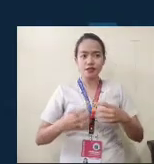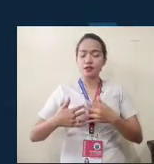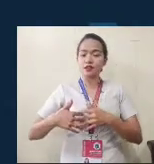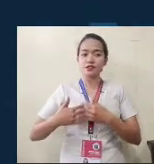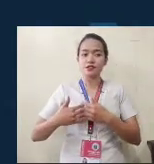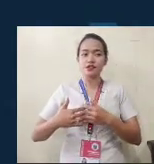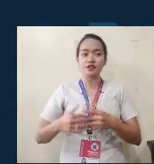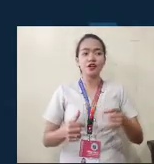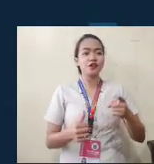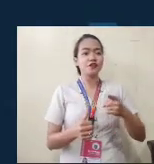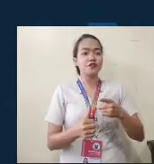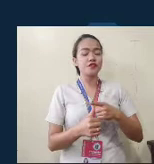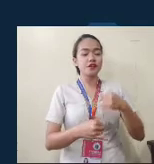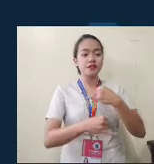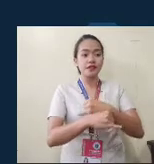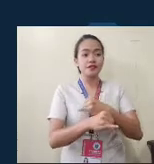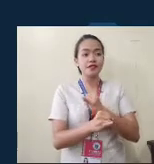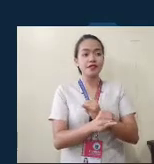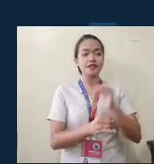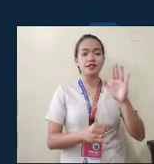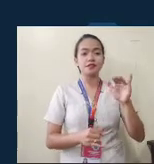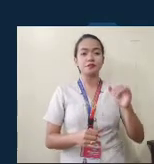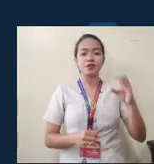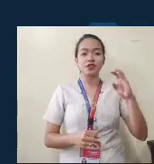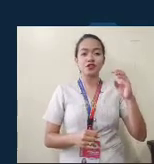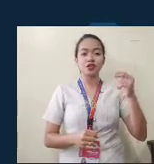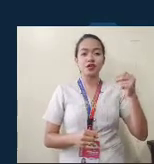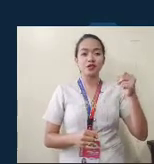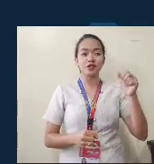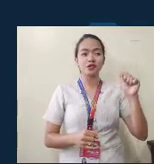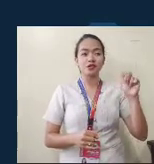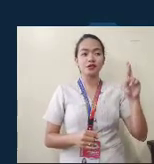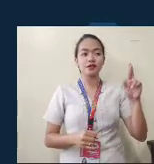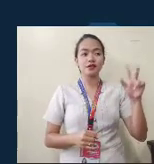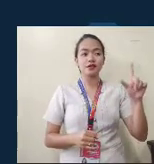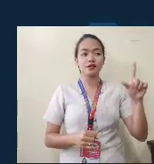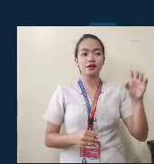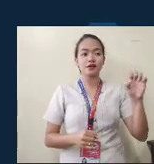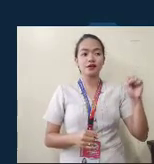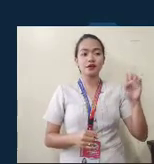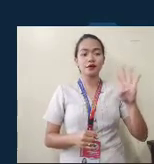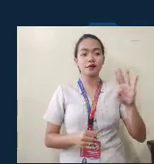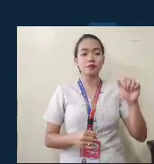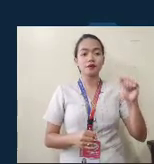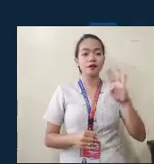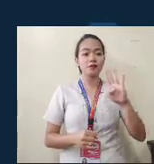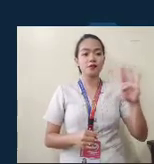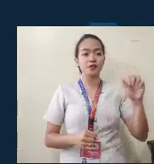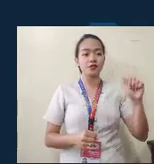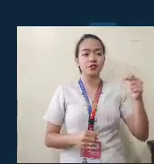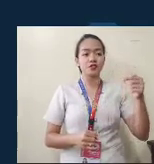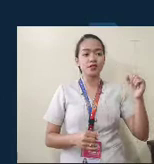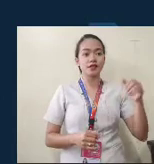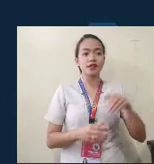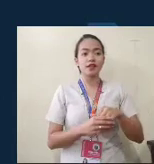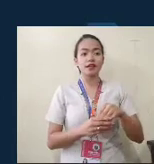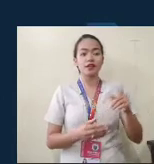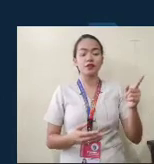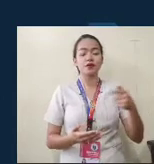Pascaline. The analytical engine, first invented by Charles Babbage in